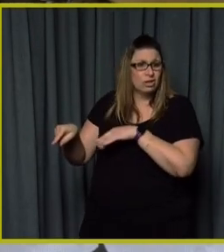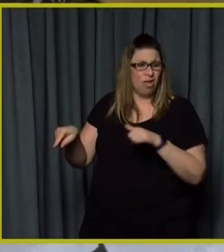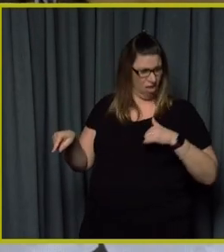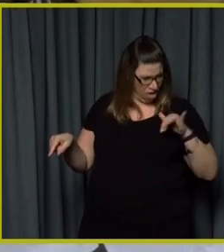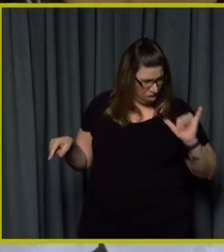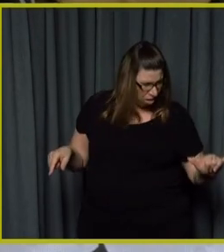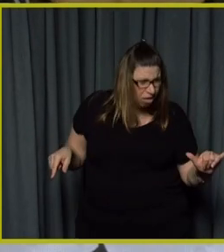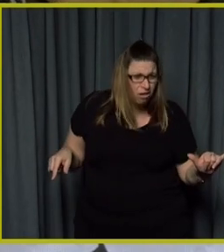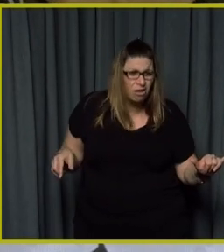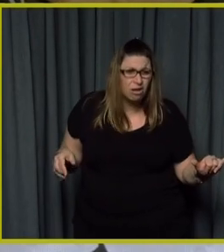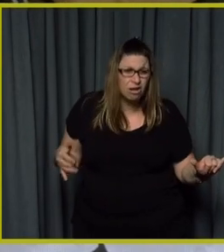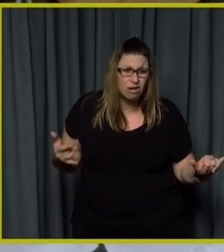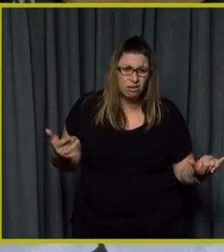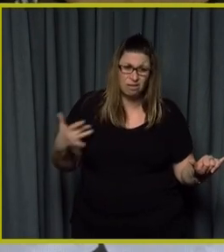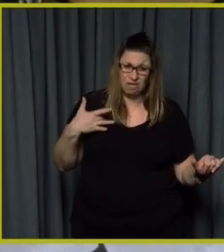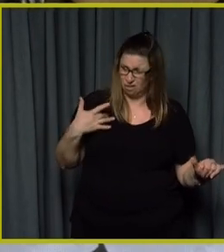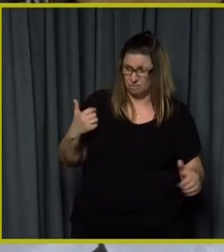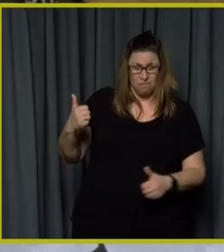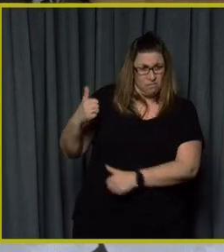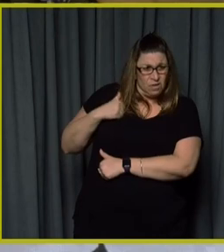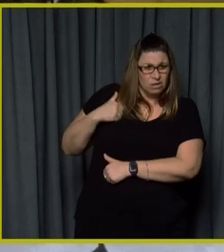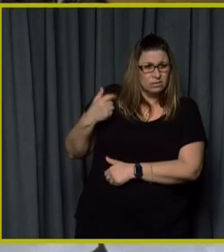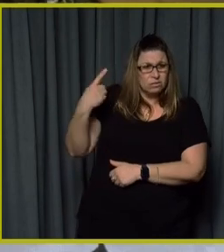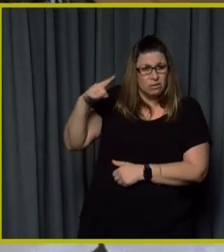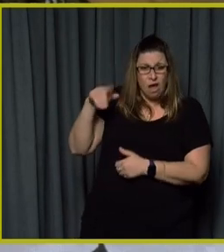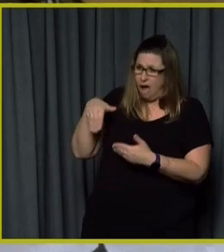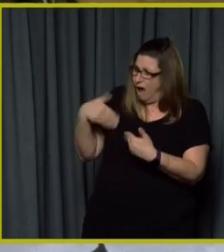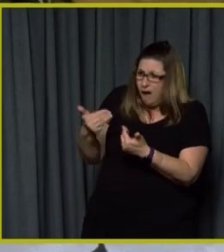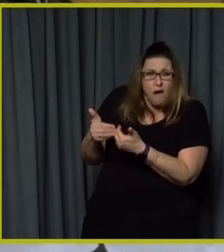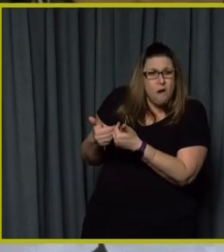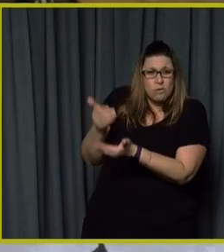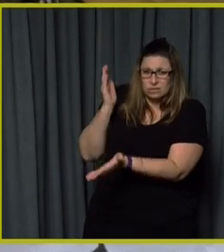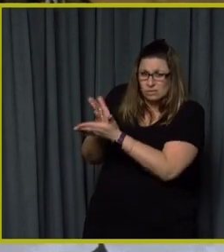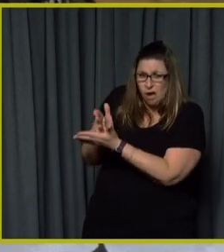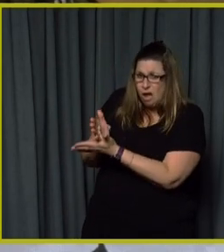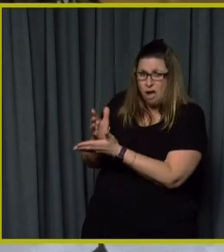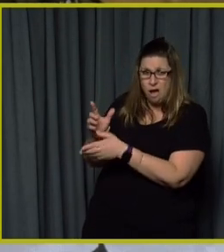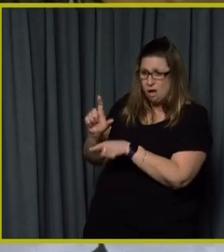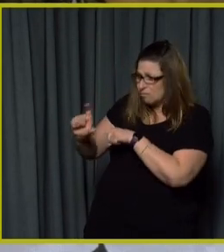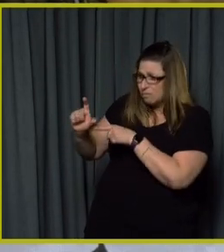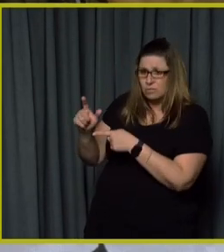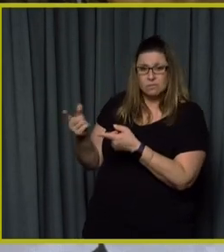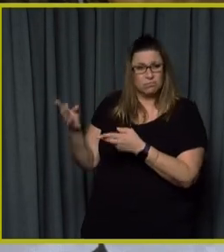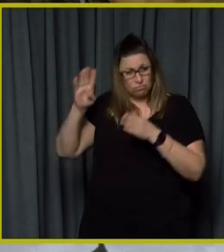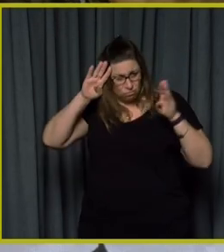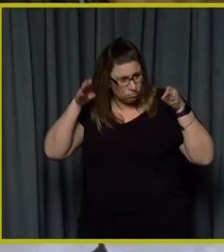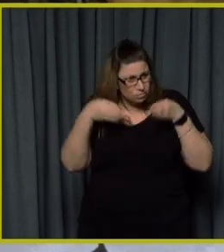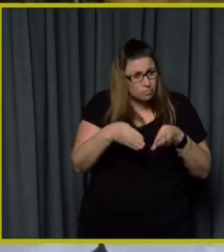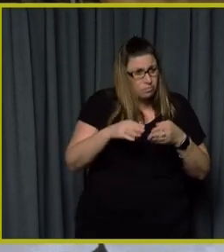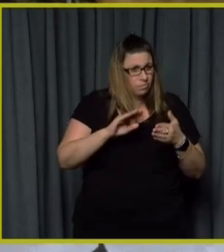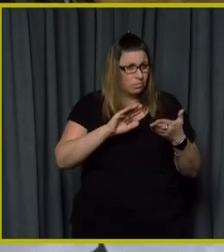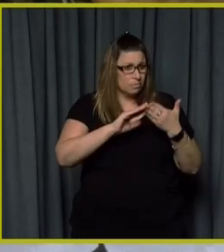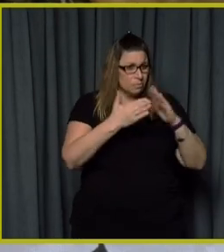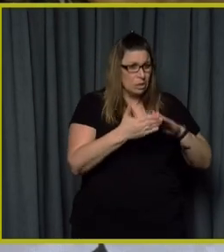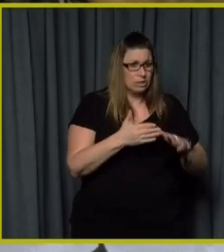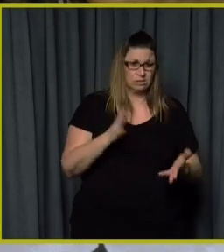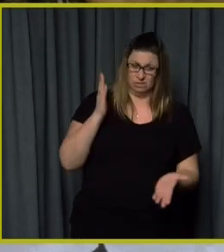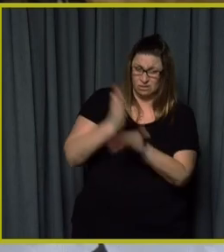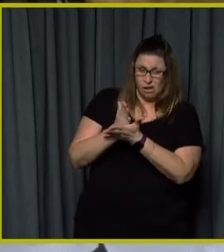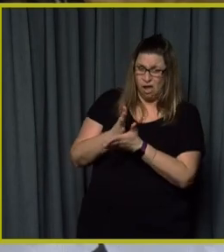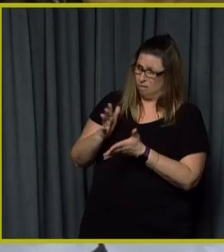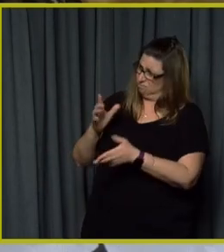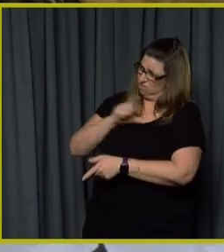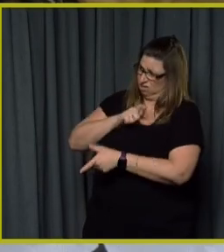is to end it here in our community. There are four ways to do this. End the occupation of our minority community by the police, end the war